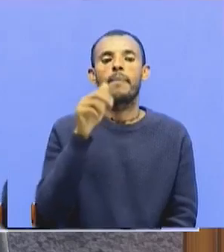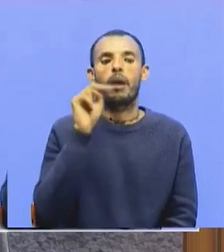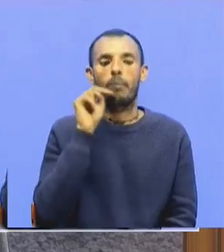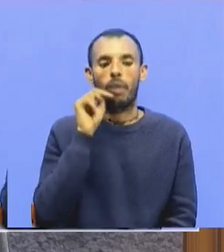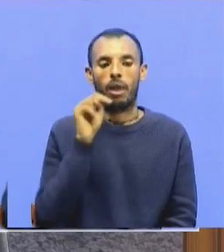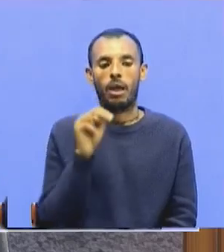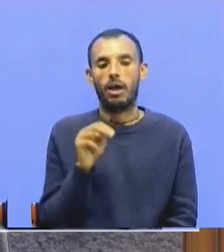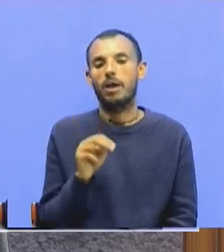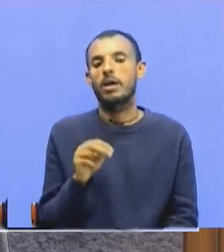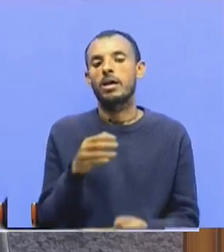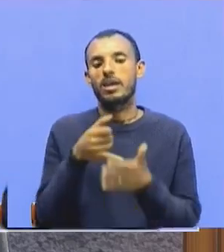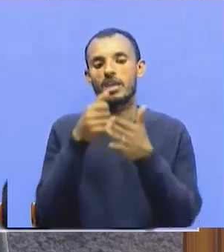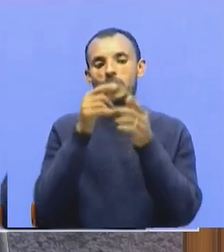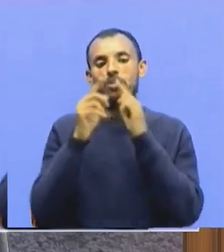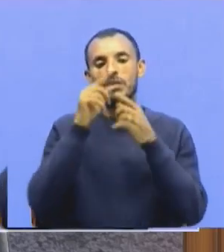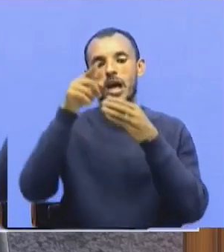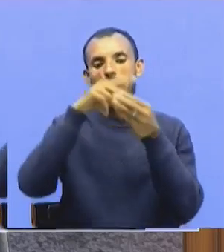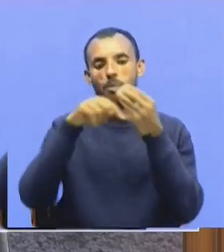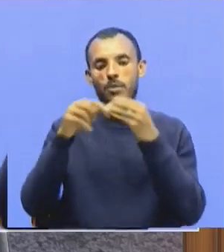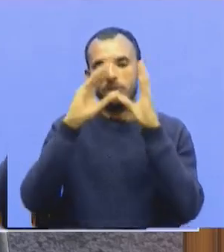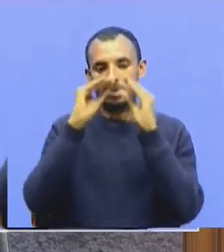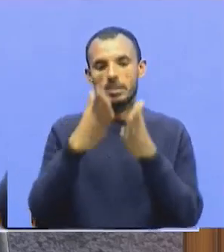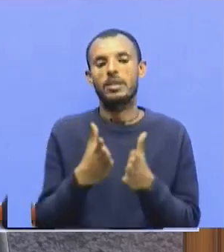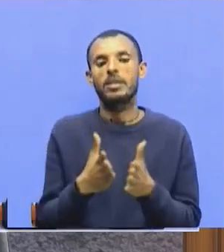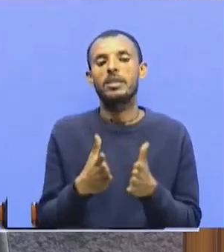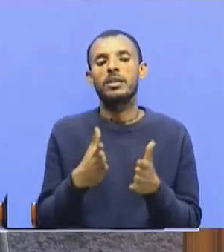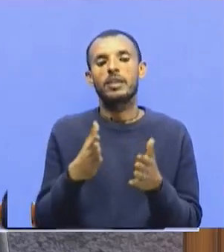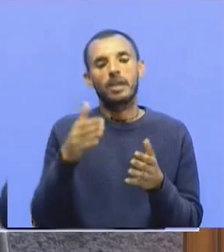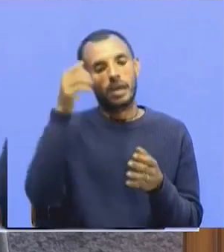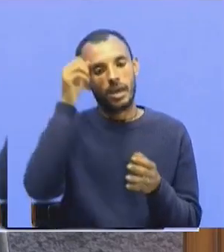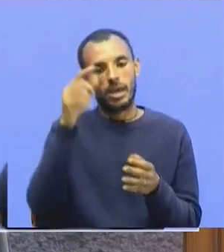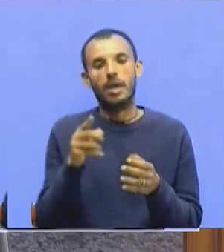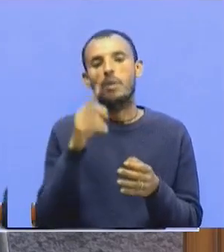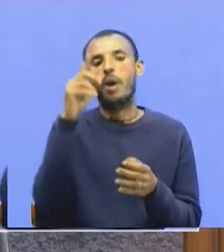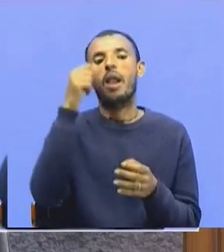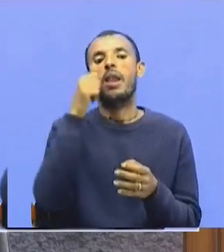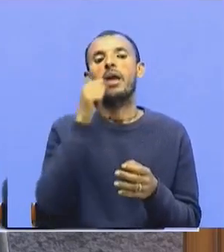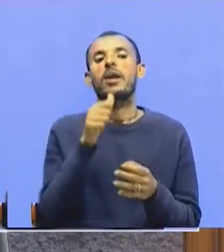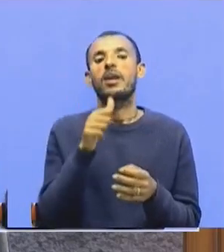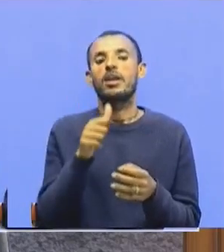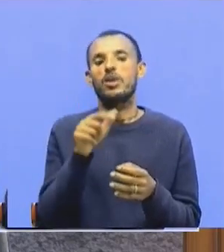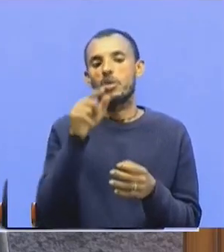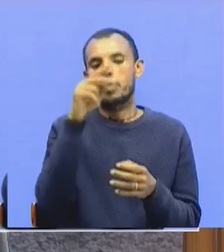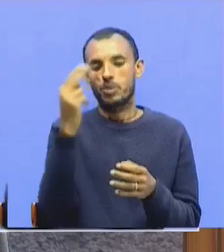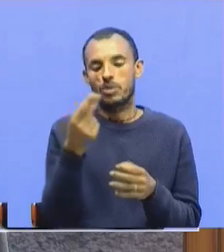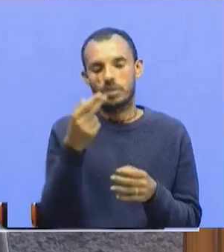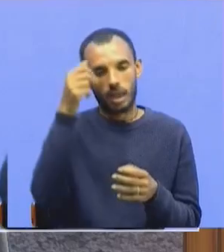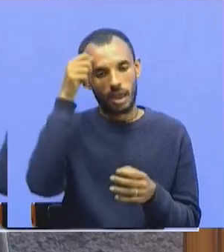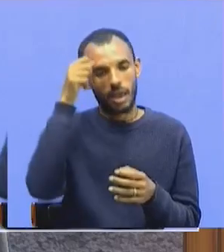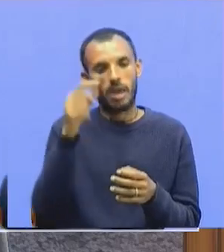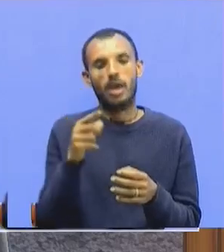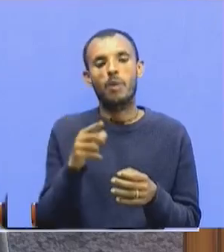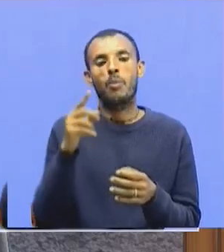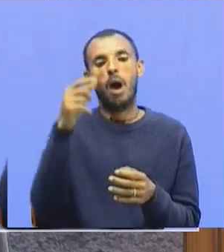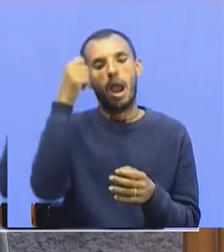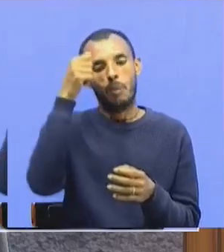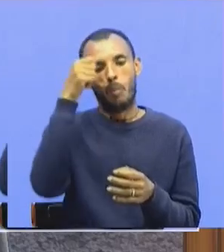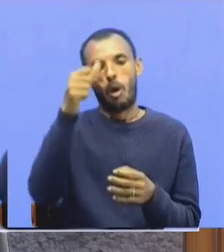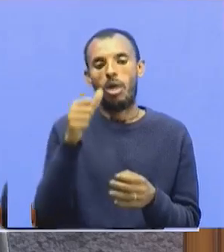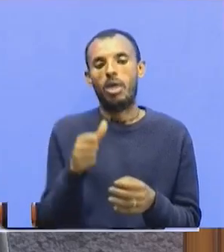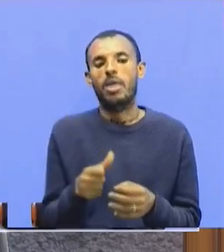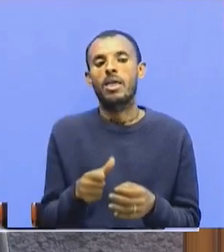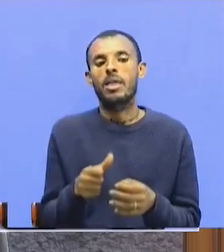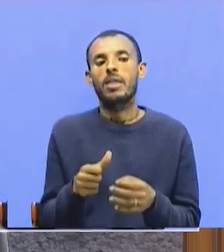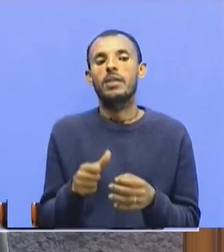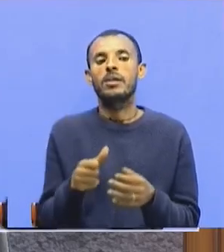am Nabila talks about me. And she for a specific one girl. We can use he specifically for one boy. And we can use it